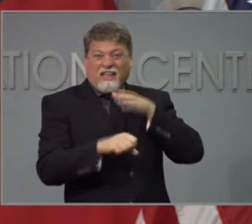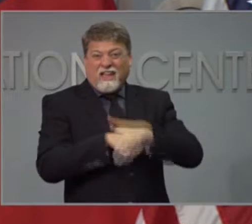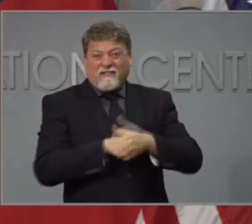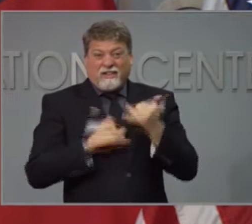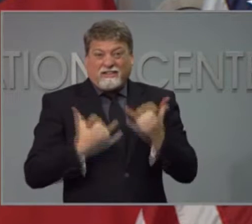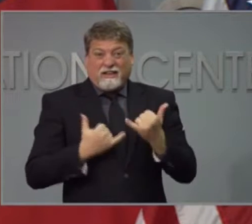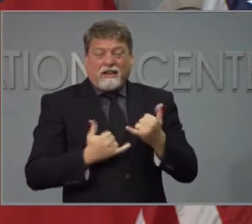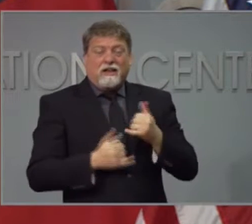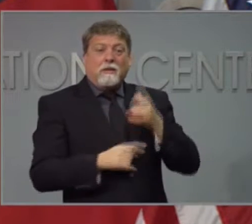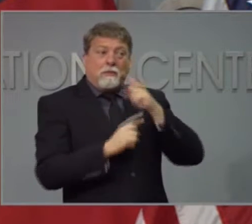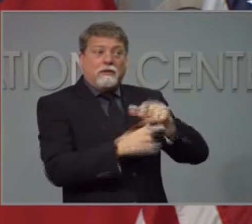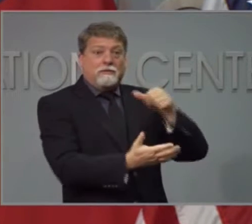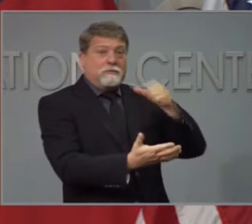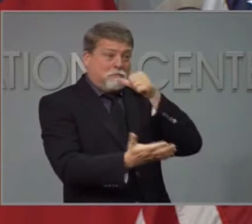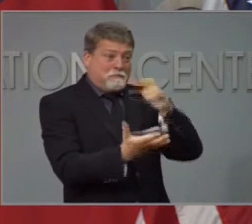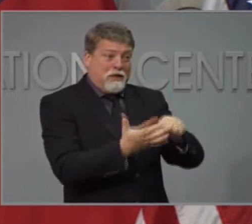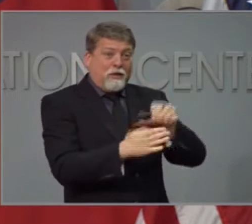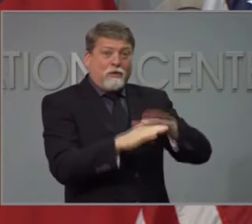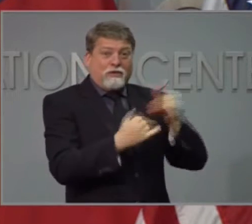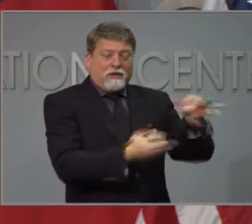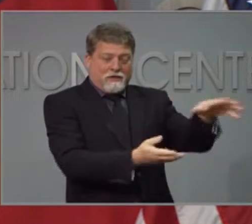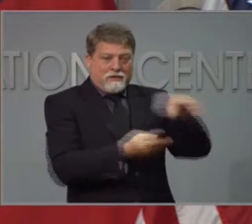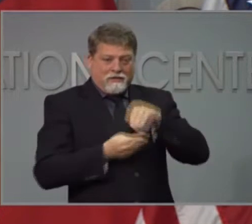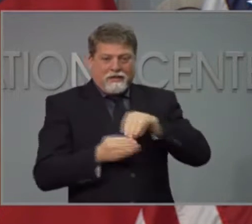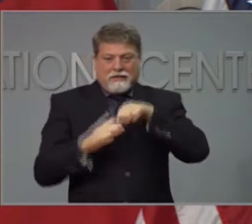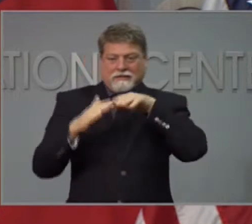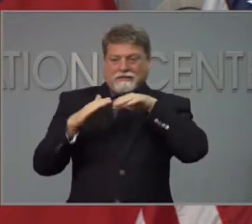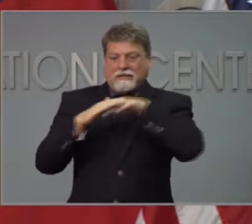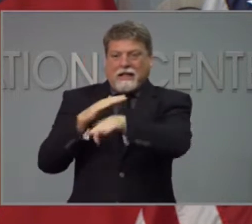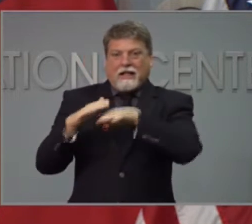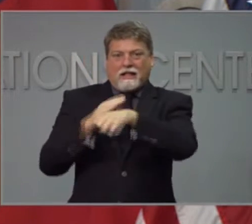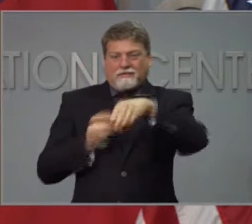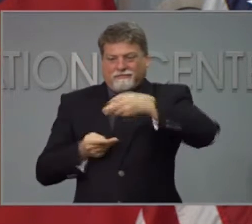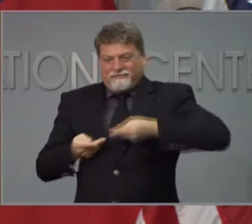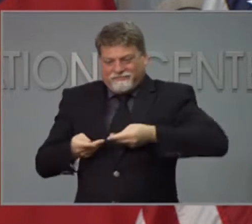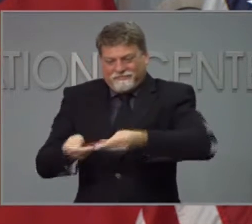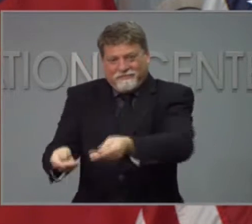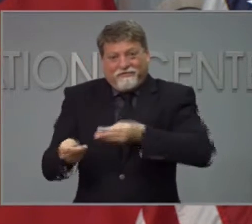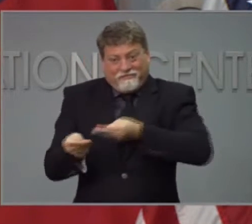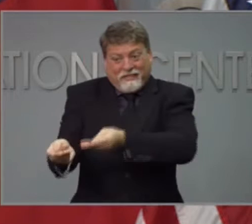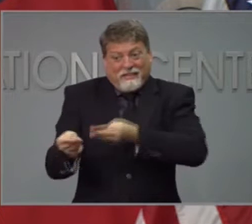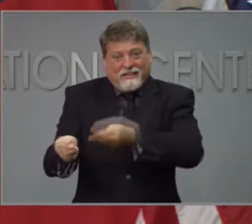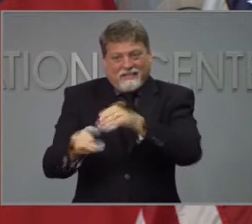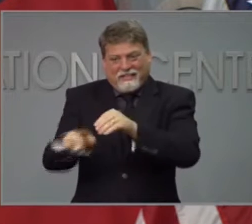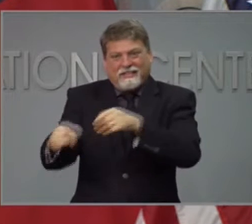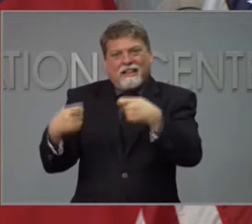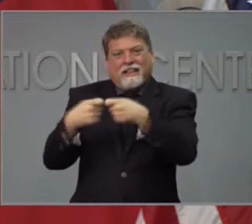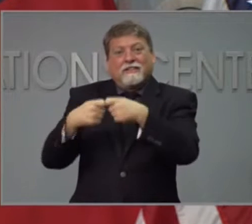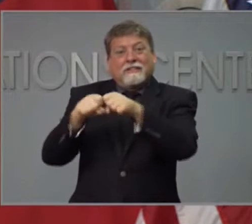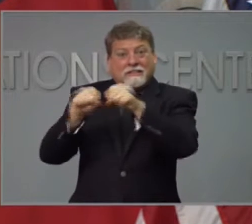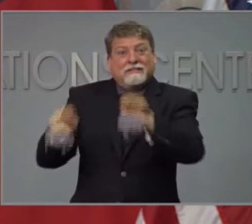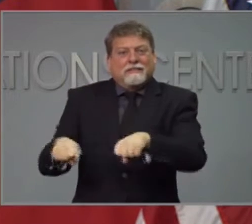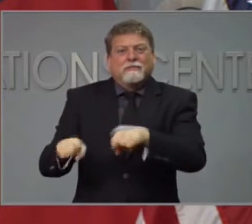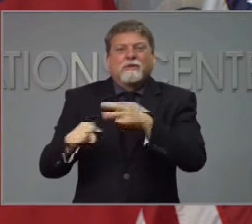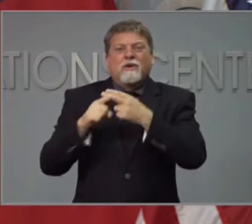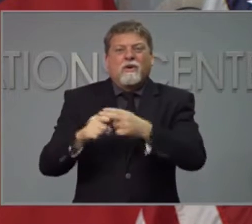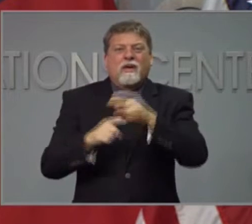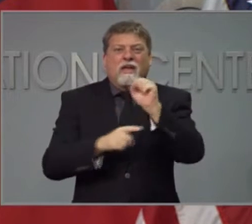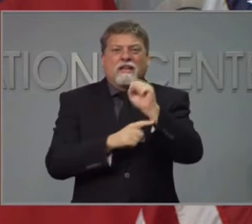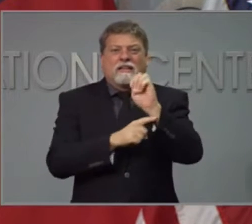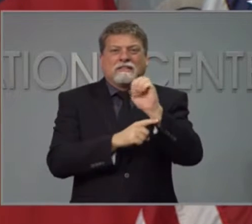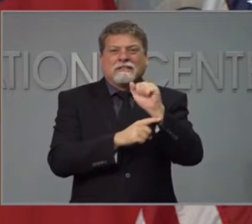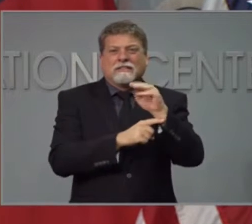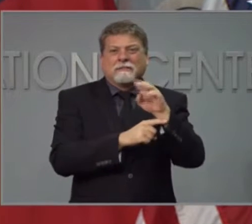Information Management System, which we call SEAMS. So there is already a tracking of when we receive any